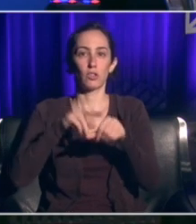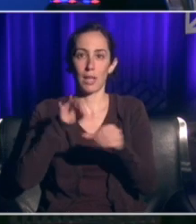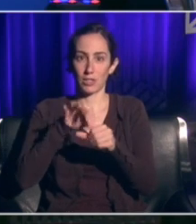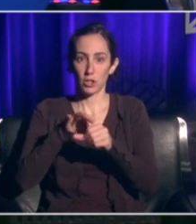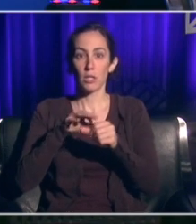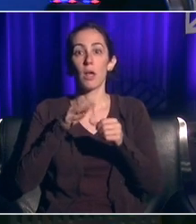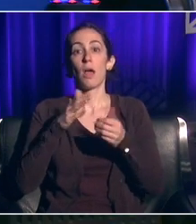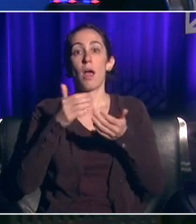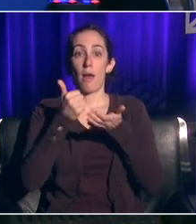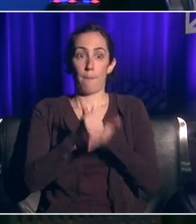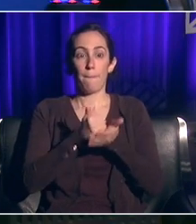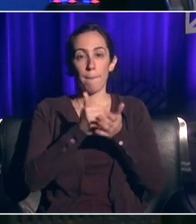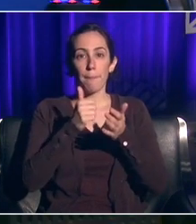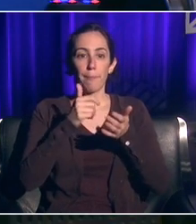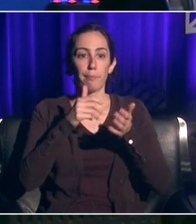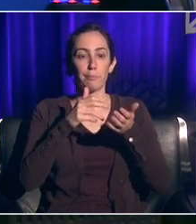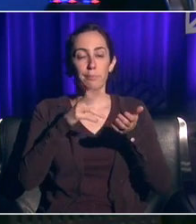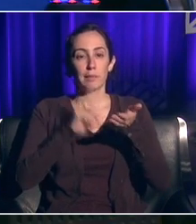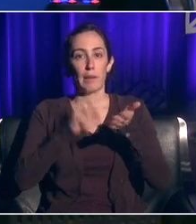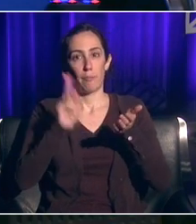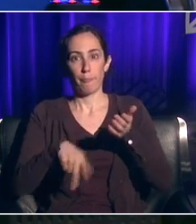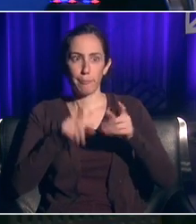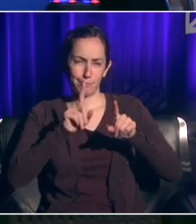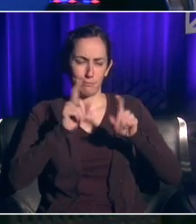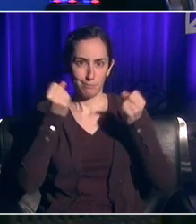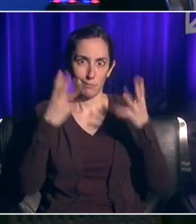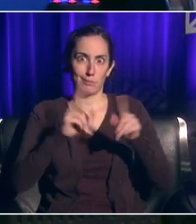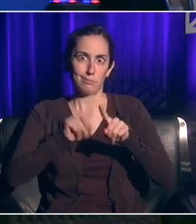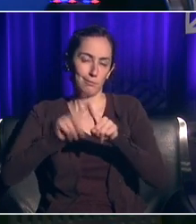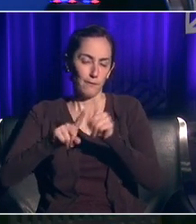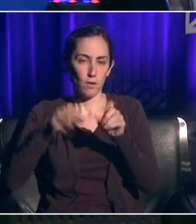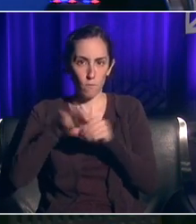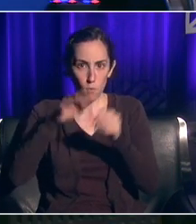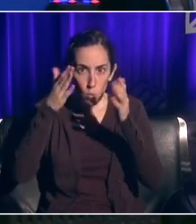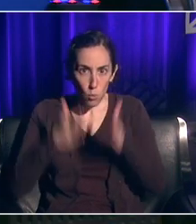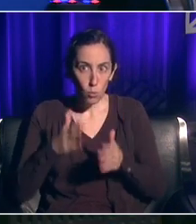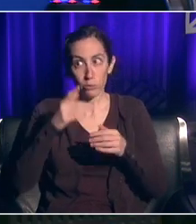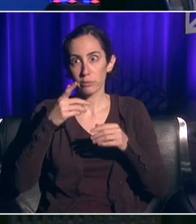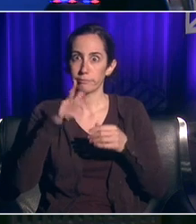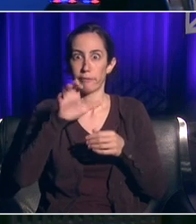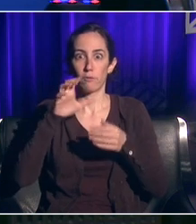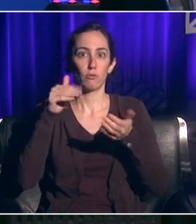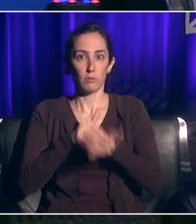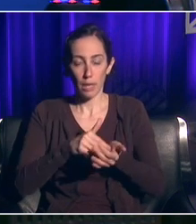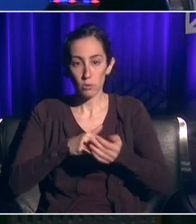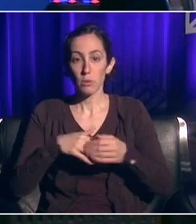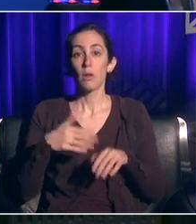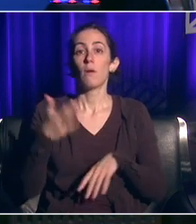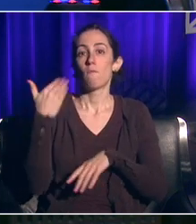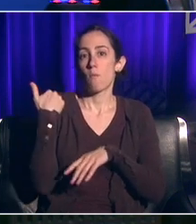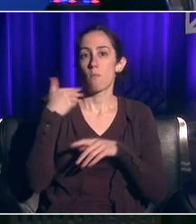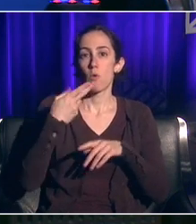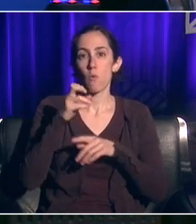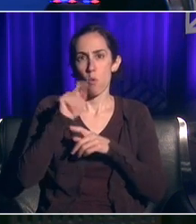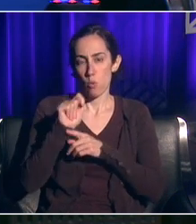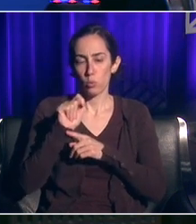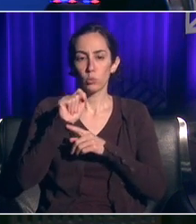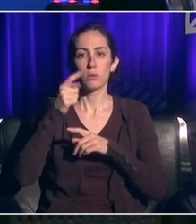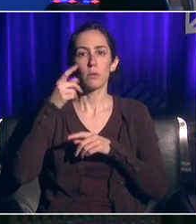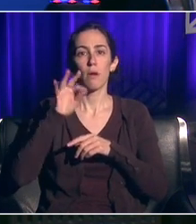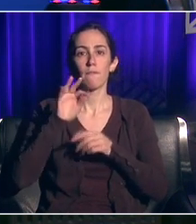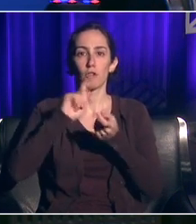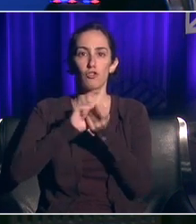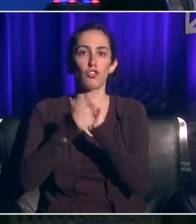directly registering nearly 500,000 voters. She's an Emmy-nominated contributor with MSNBC, former host for Changing America on